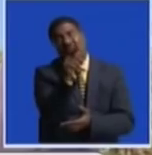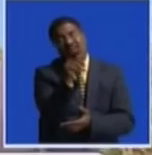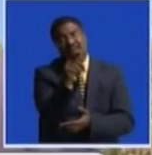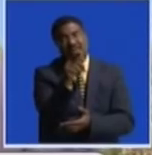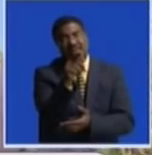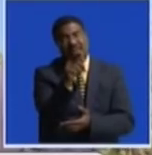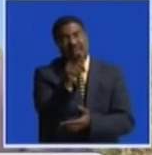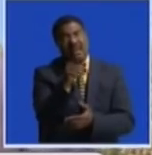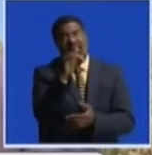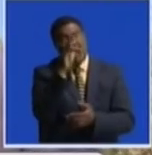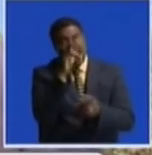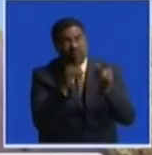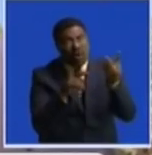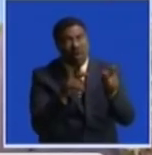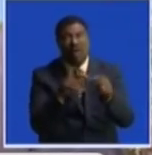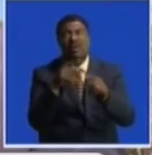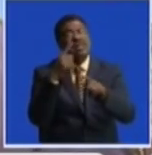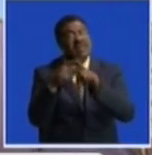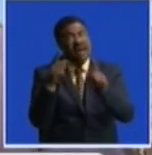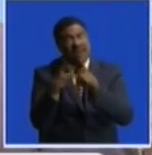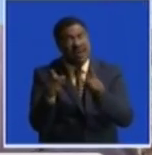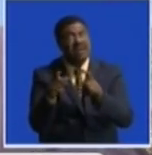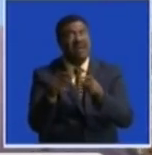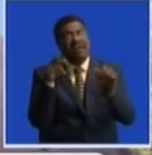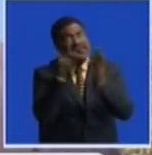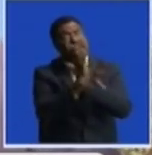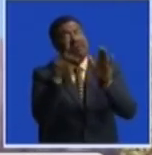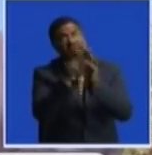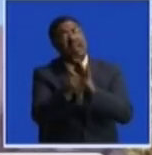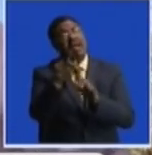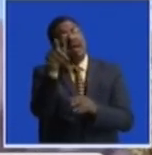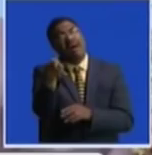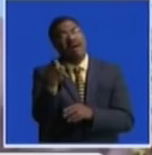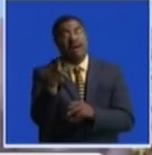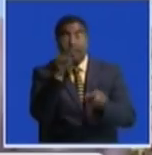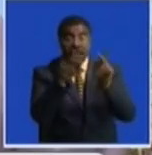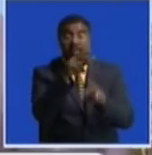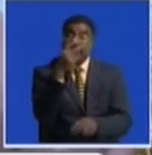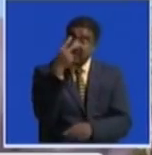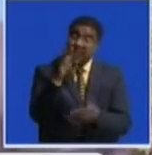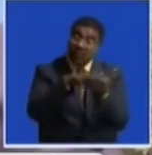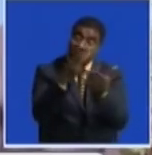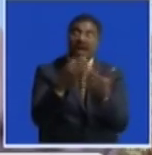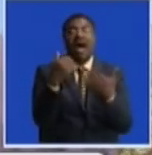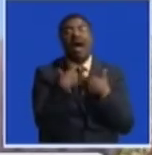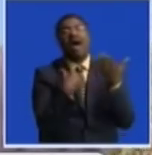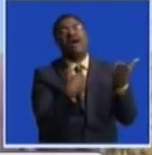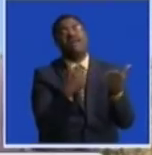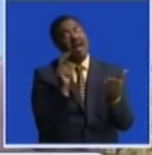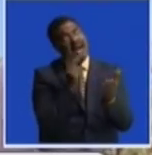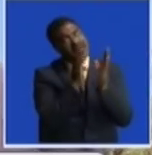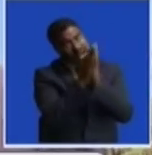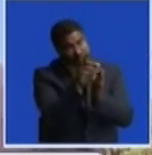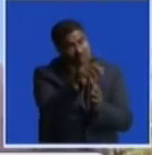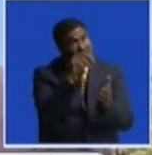of our rhinos and things like that, there are always people who are watching what is happening. So we want to appeal to these people